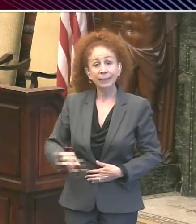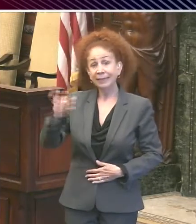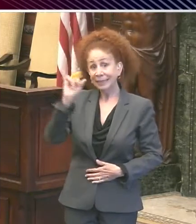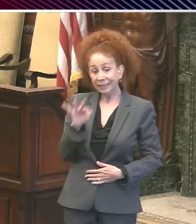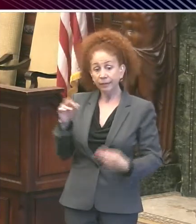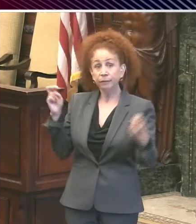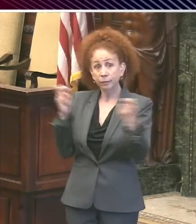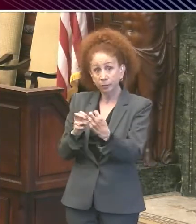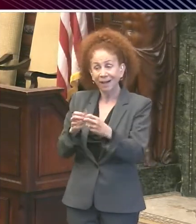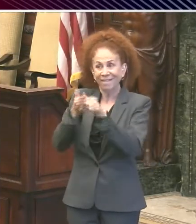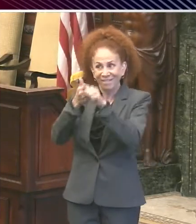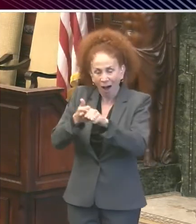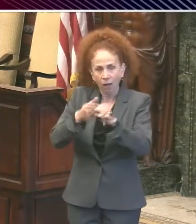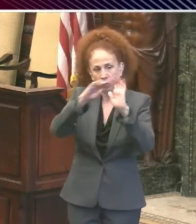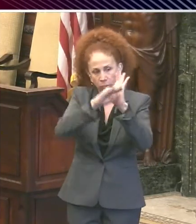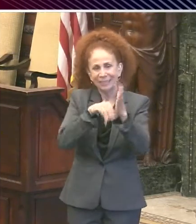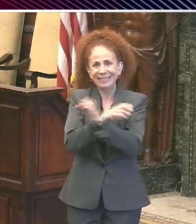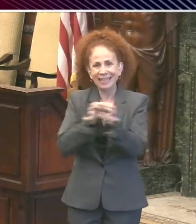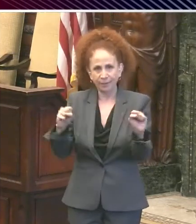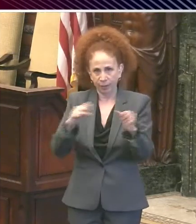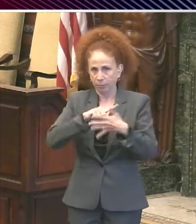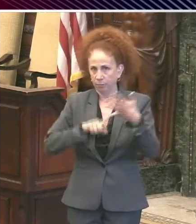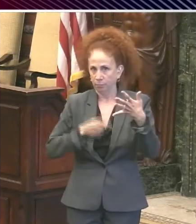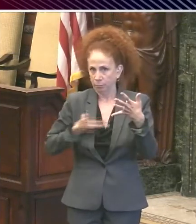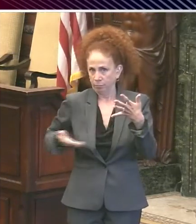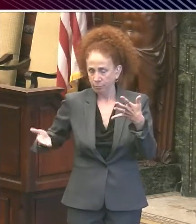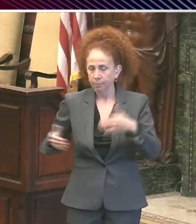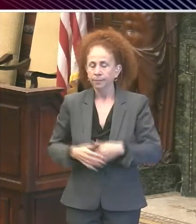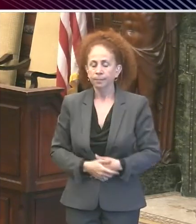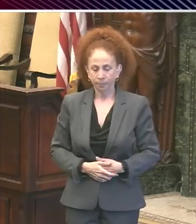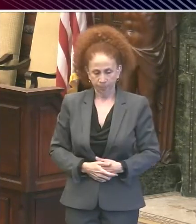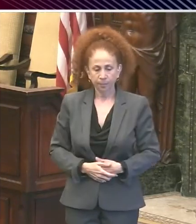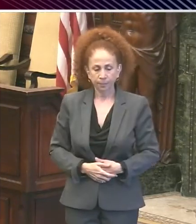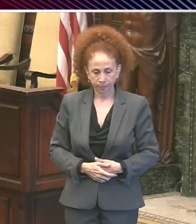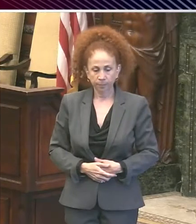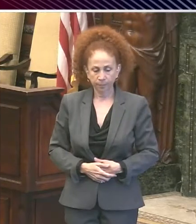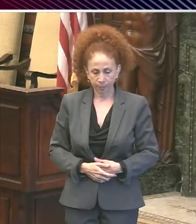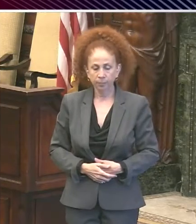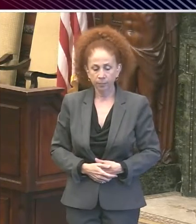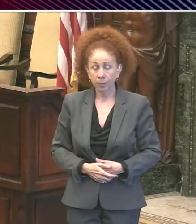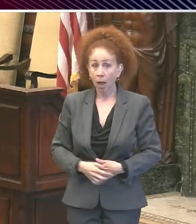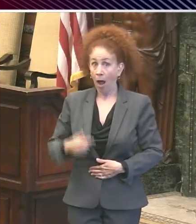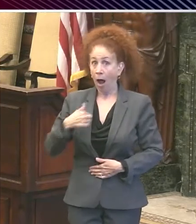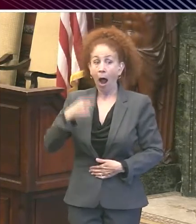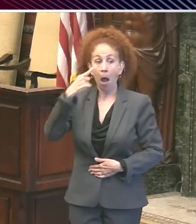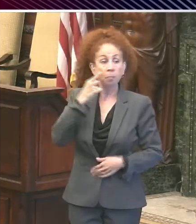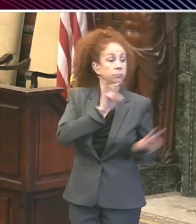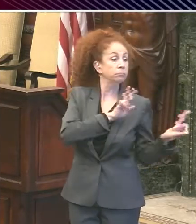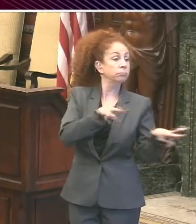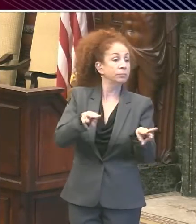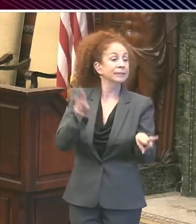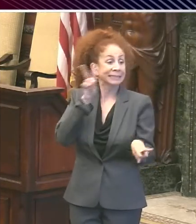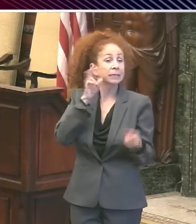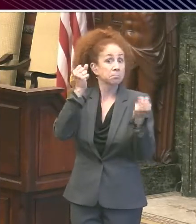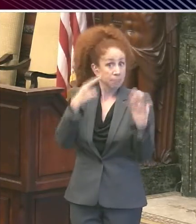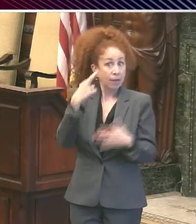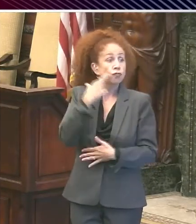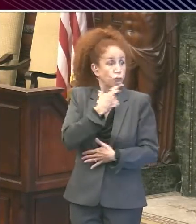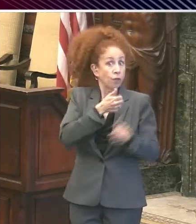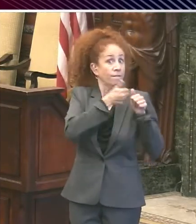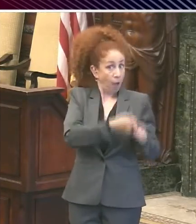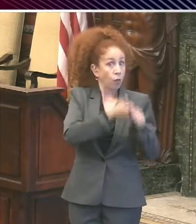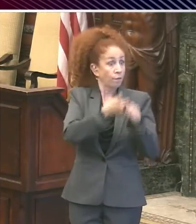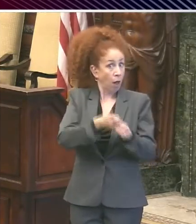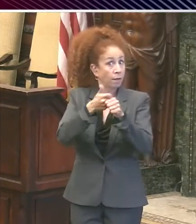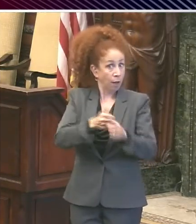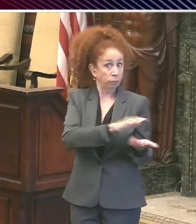people follow safety precautions. Now, I've actually been around and walked around and seen a number of restaurants that are following those safety precautions